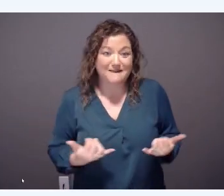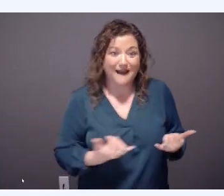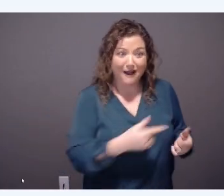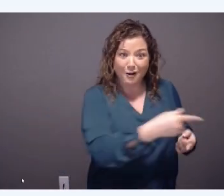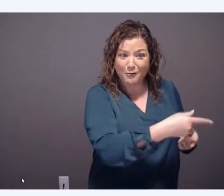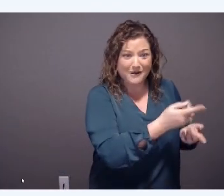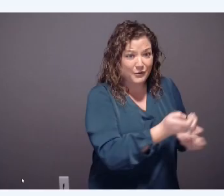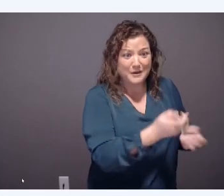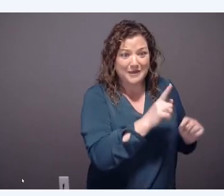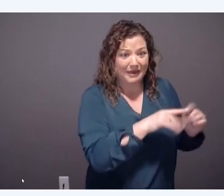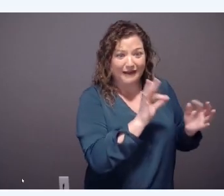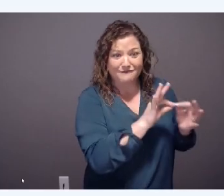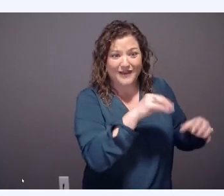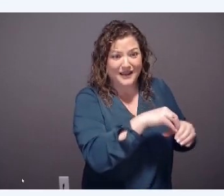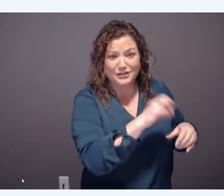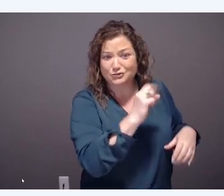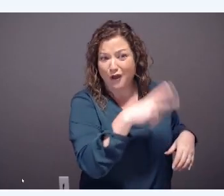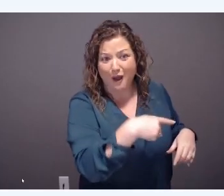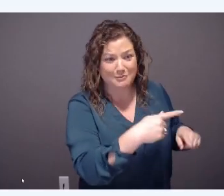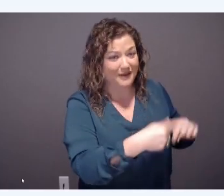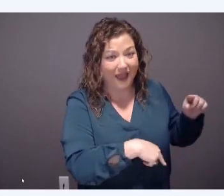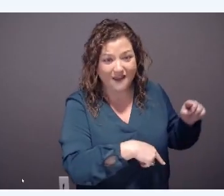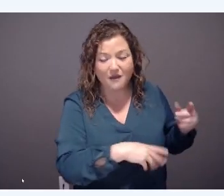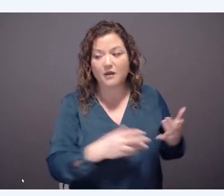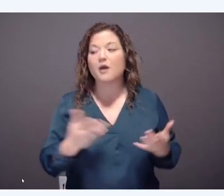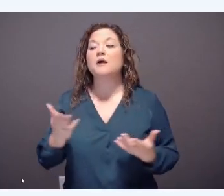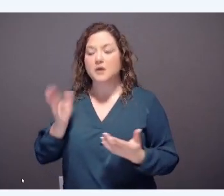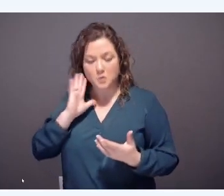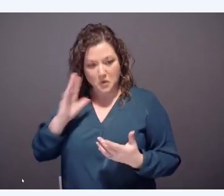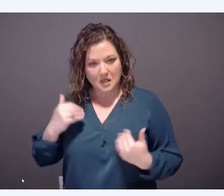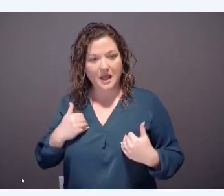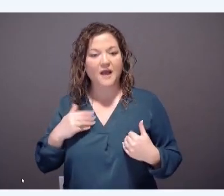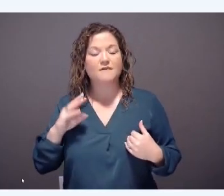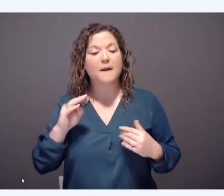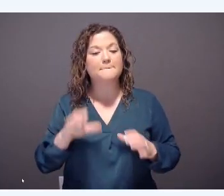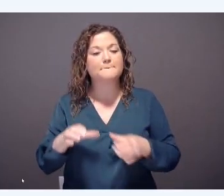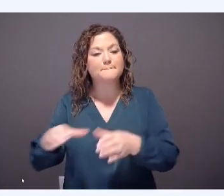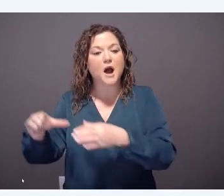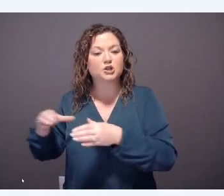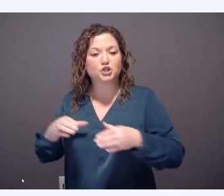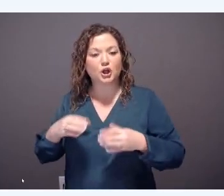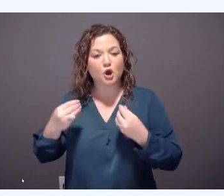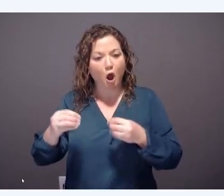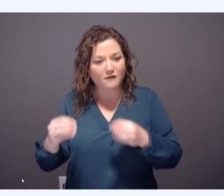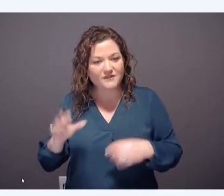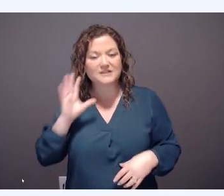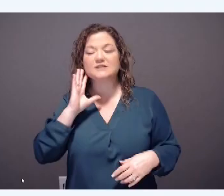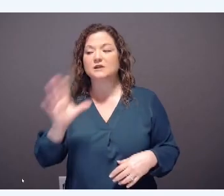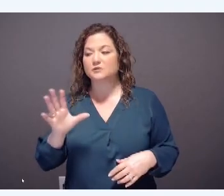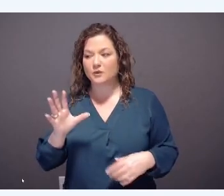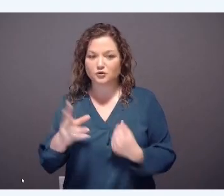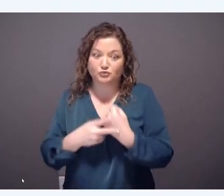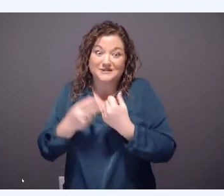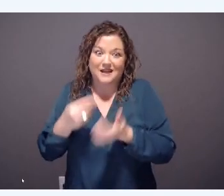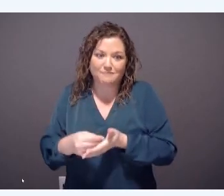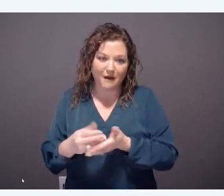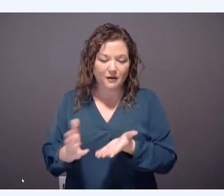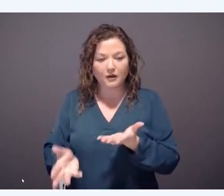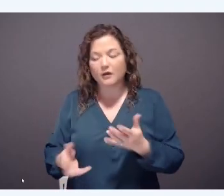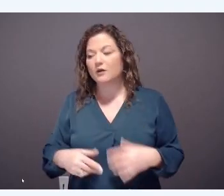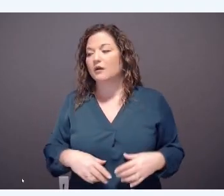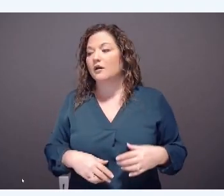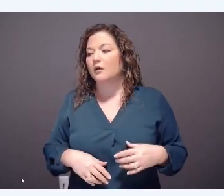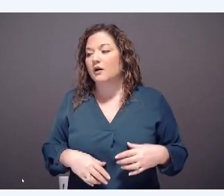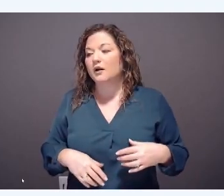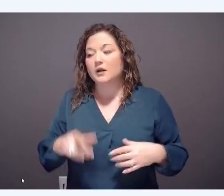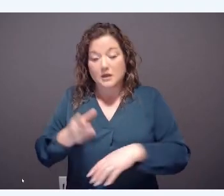we'll have modular offices. We looked at that for cost savings. And then our citizens collection station is going to be a significant improvement from what we